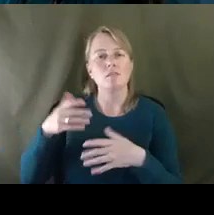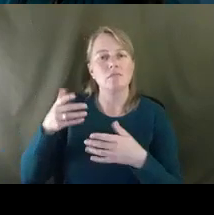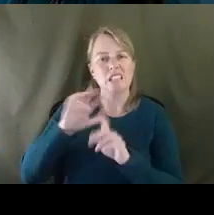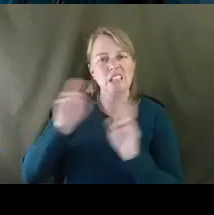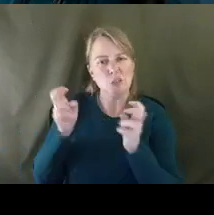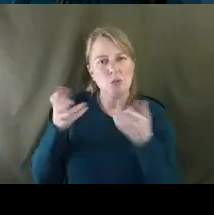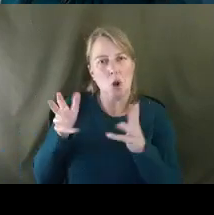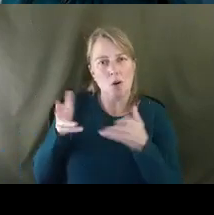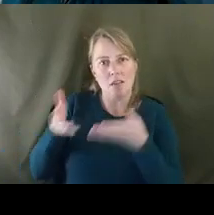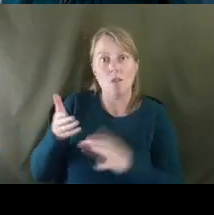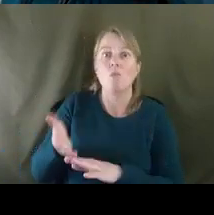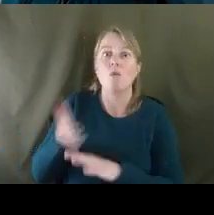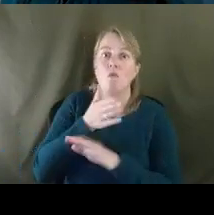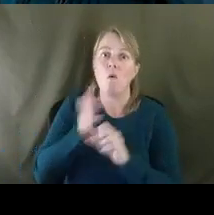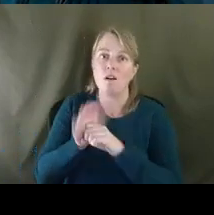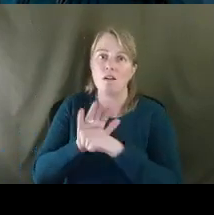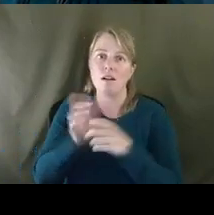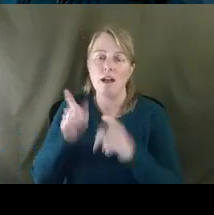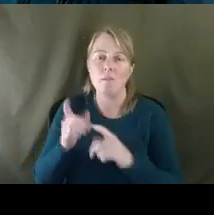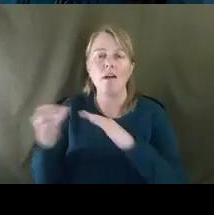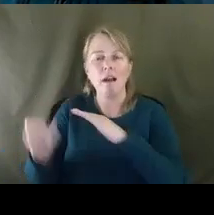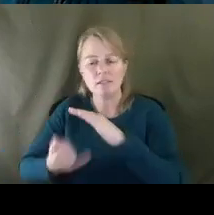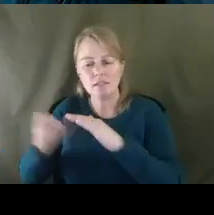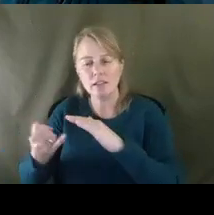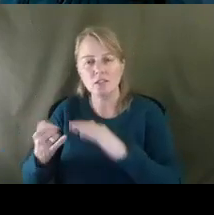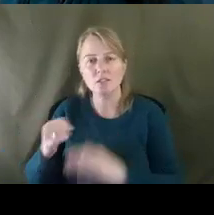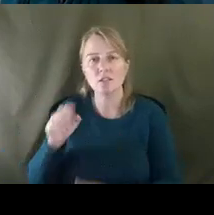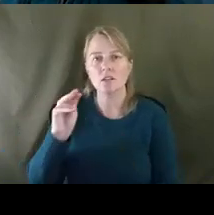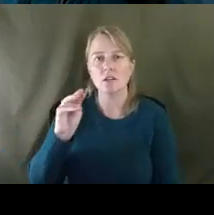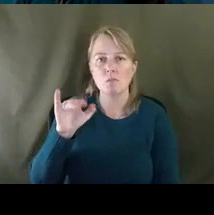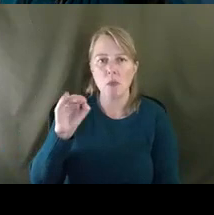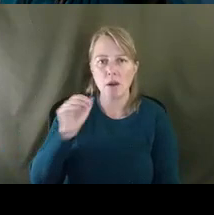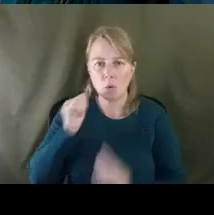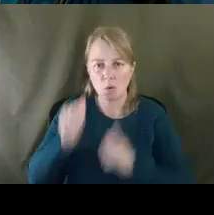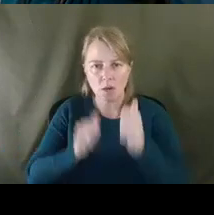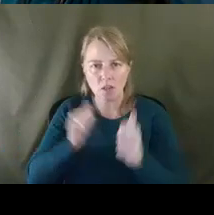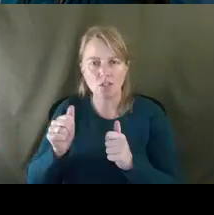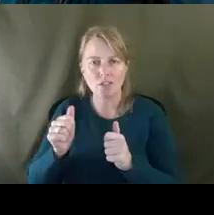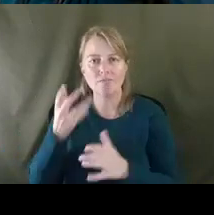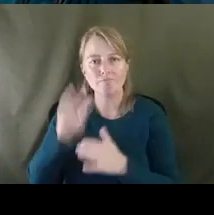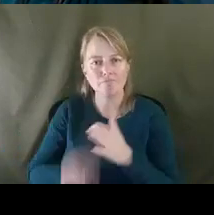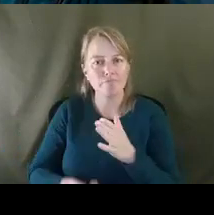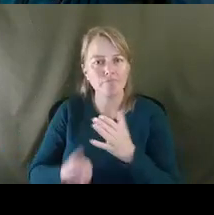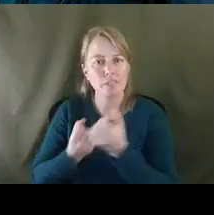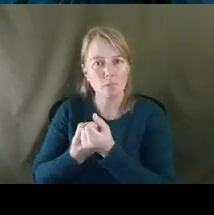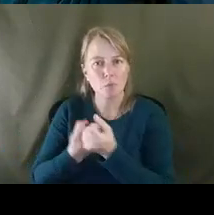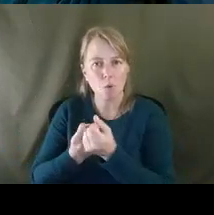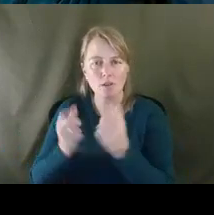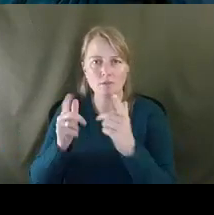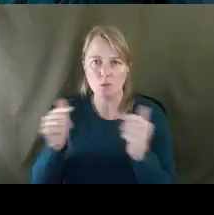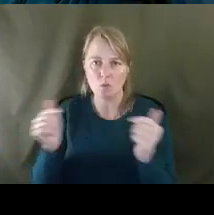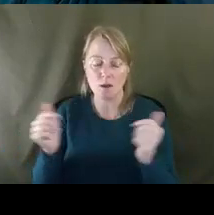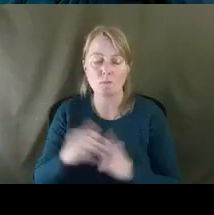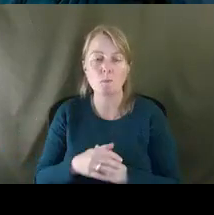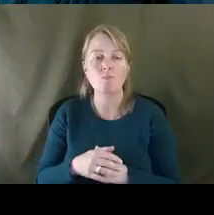this happened. Isolation, microaggressions, a lack of support, so on and so on. Unlike